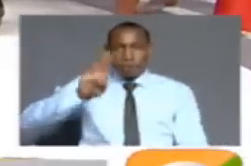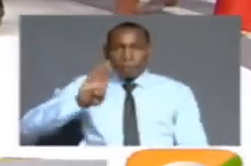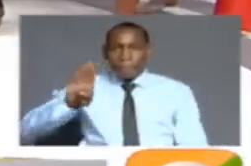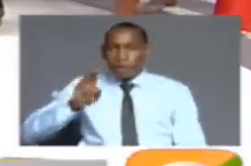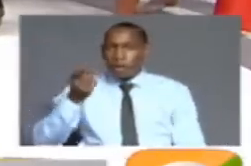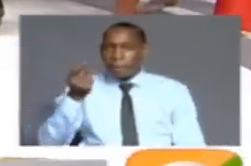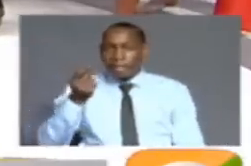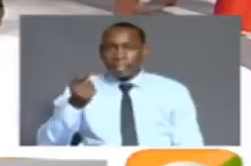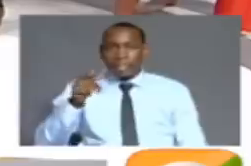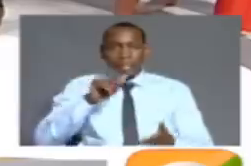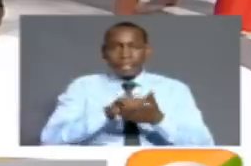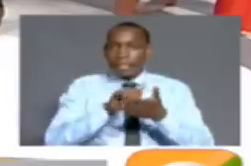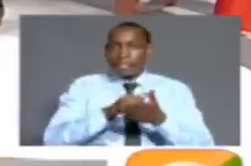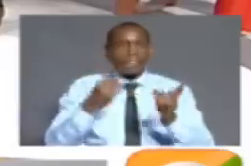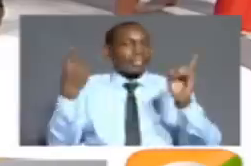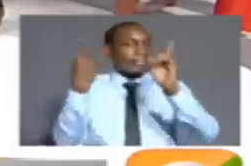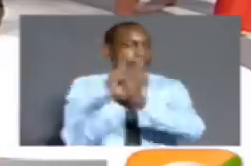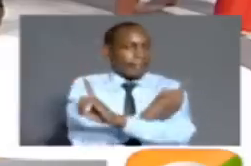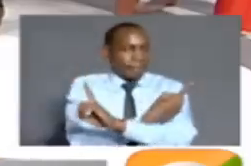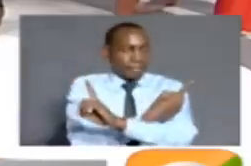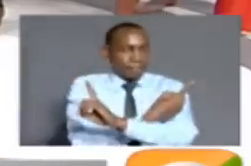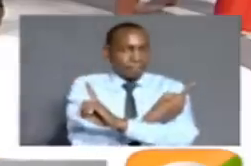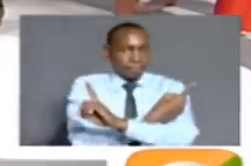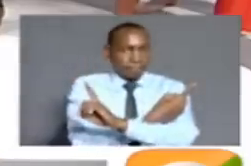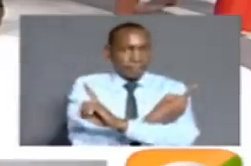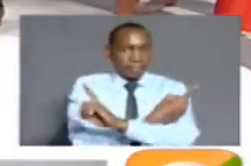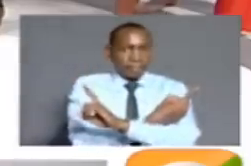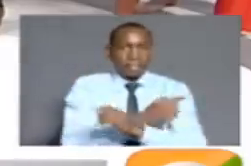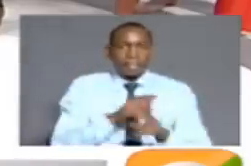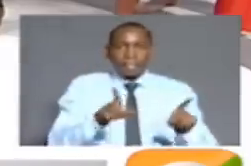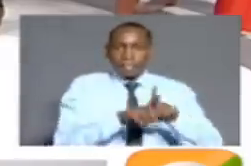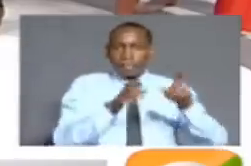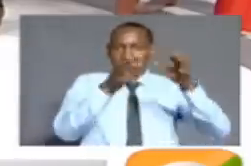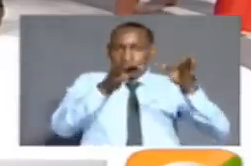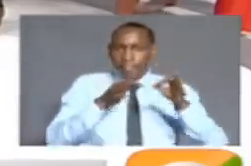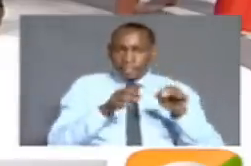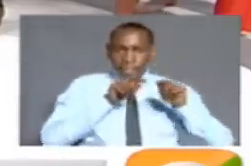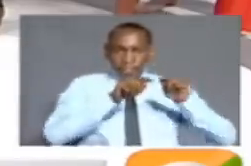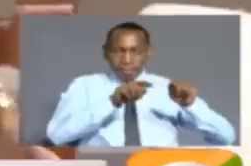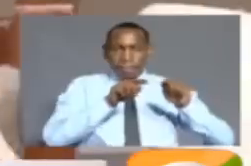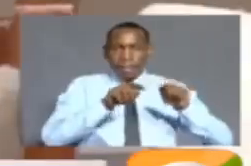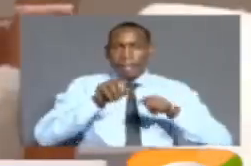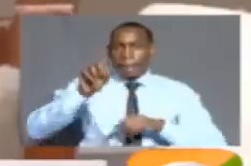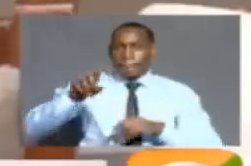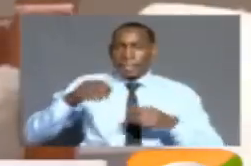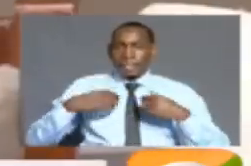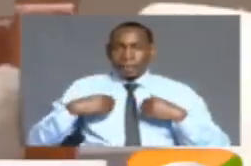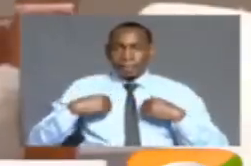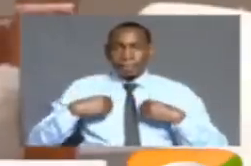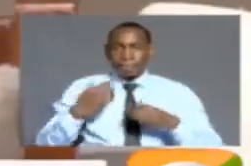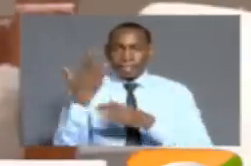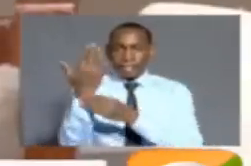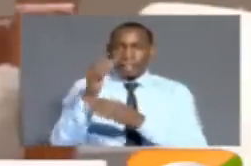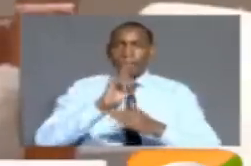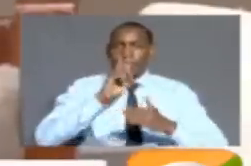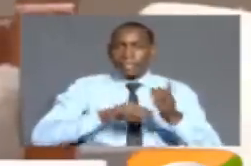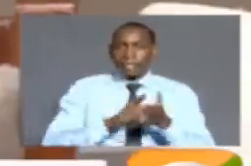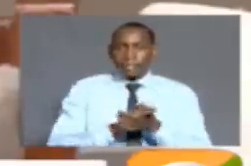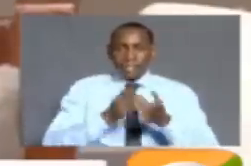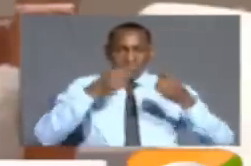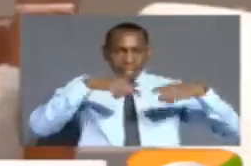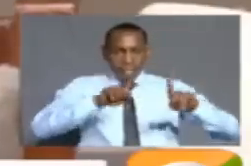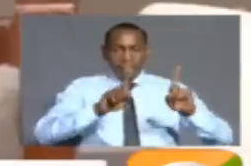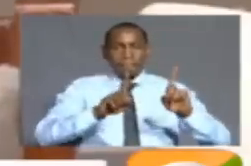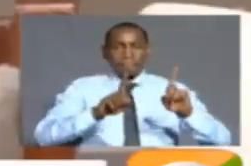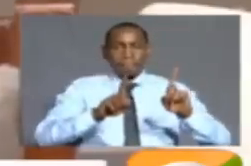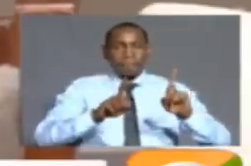a whole big wide gap. You see, but what I'm saying, then if the Treasury is who is at fault, we need to have them issue a statement and say that they're the ones who have created